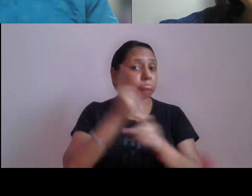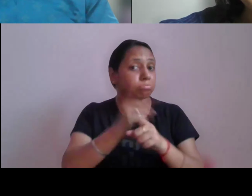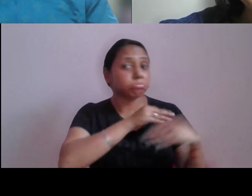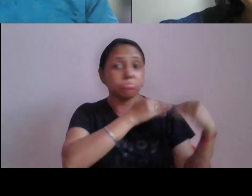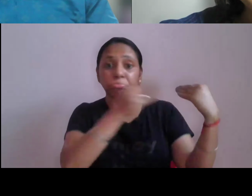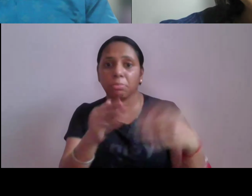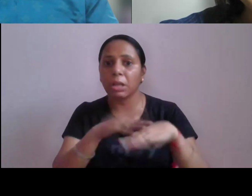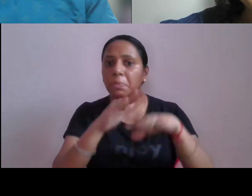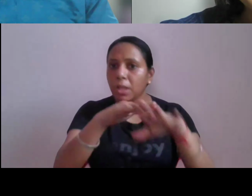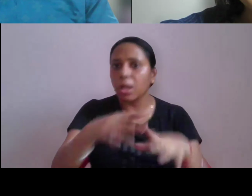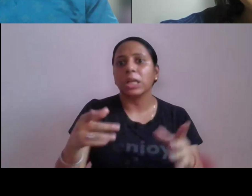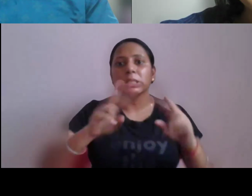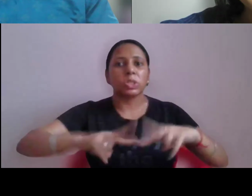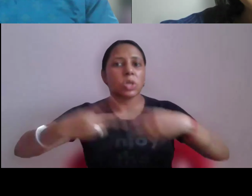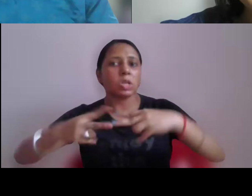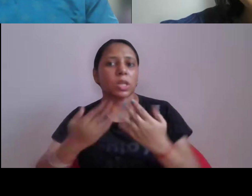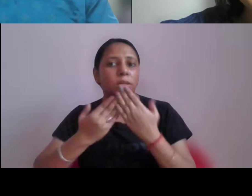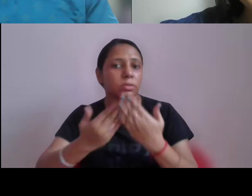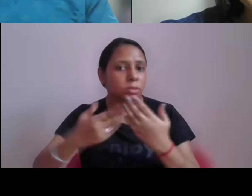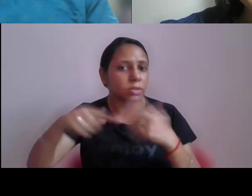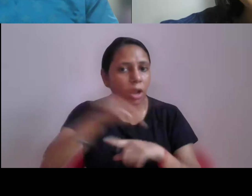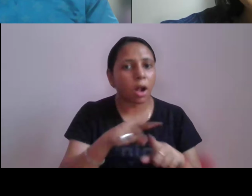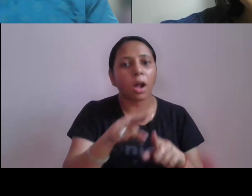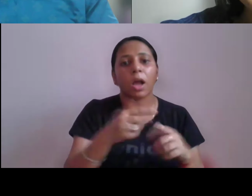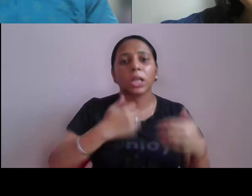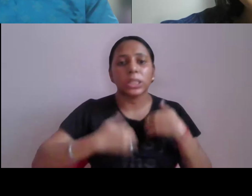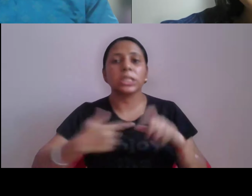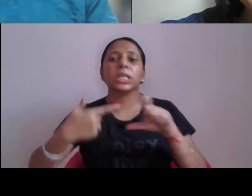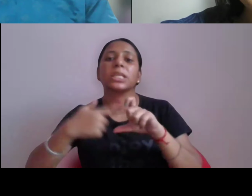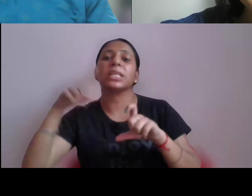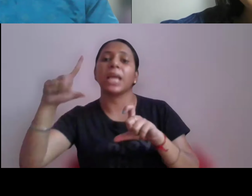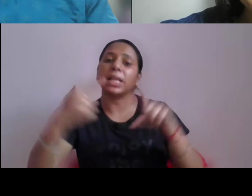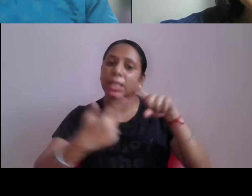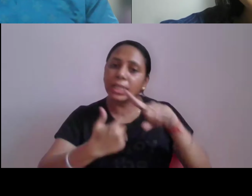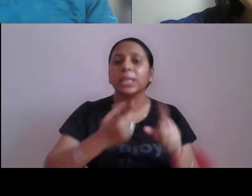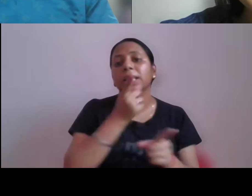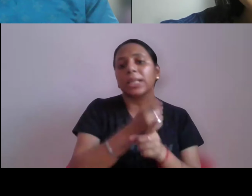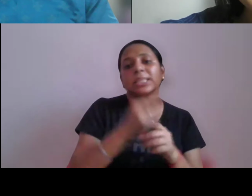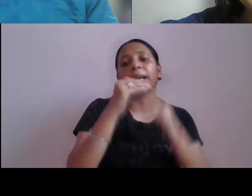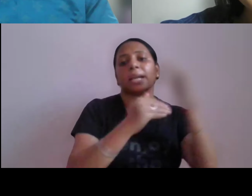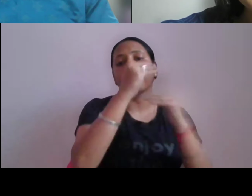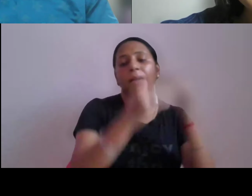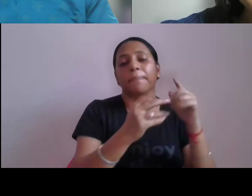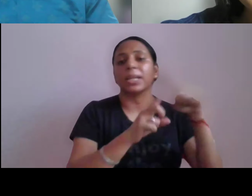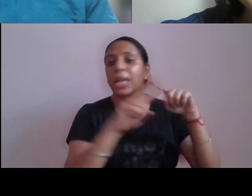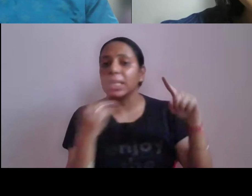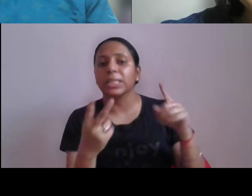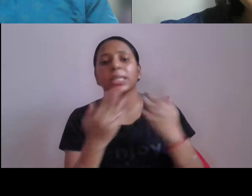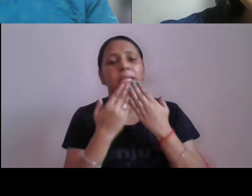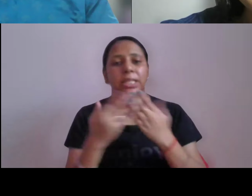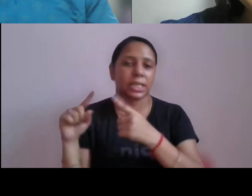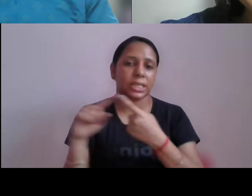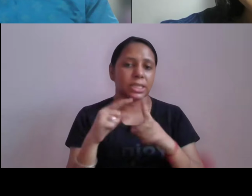in translation studies and with interests in ELT, teacher development, translation studies, and